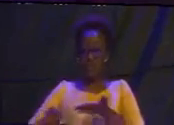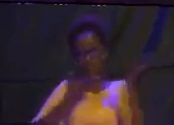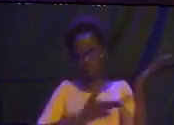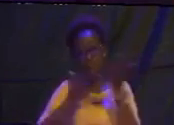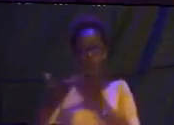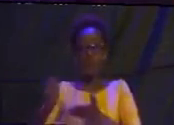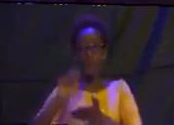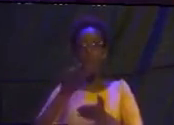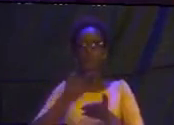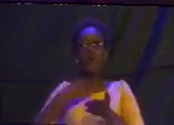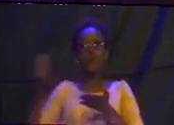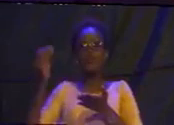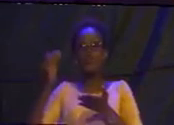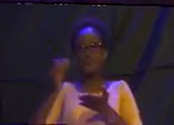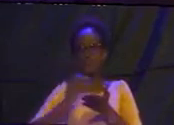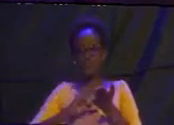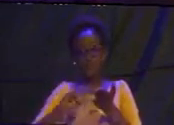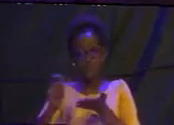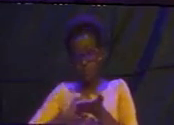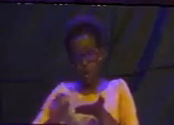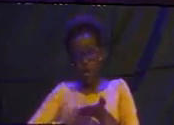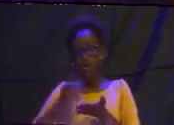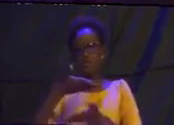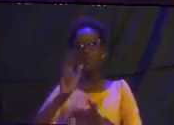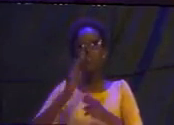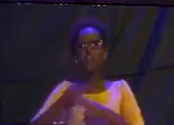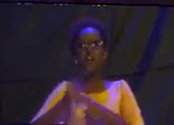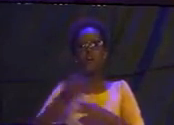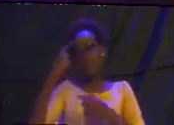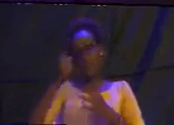there, those who have not registered yet, you can go there.